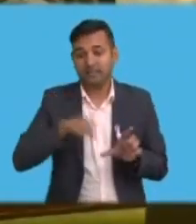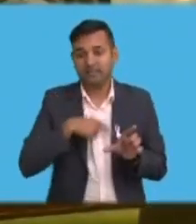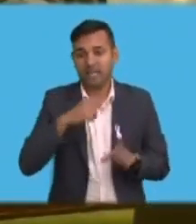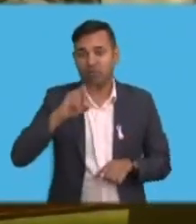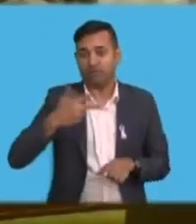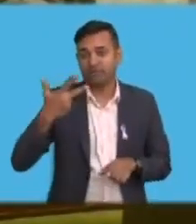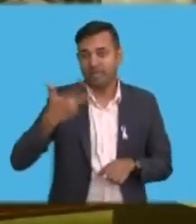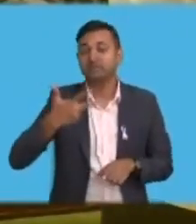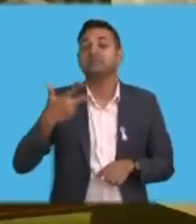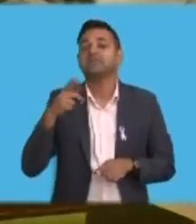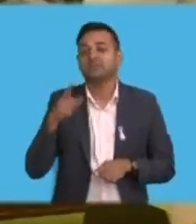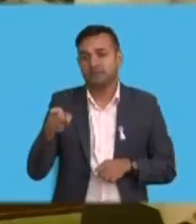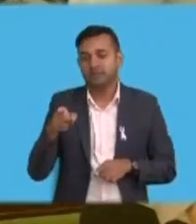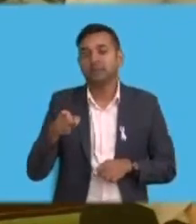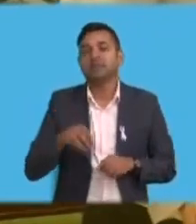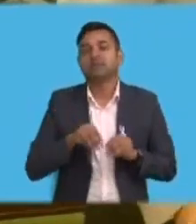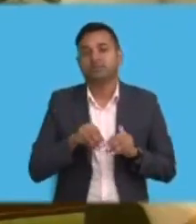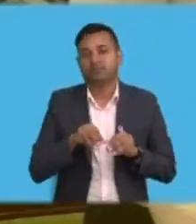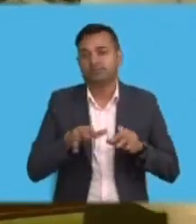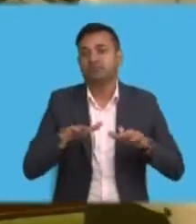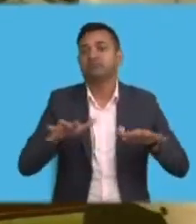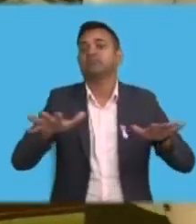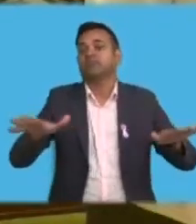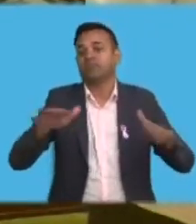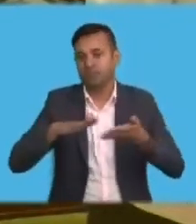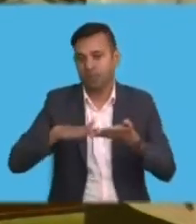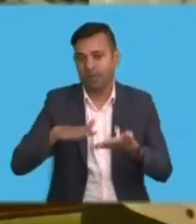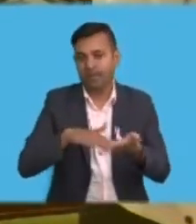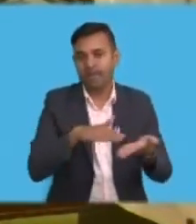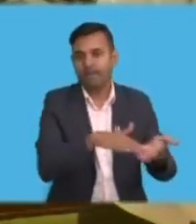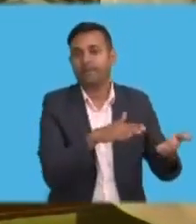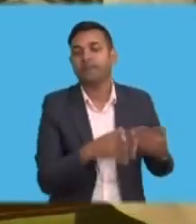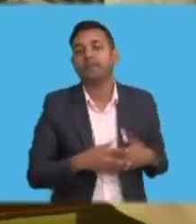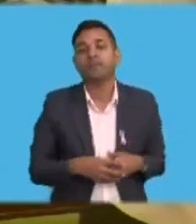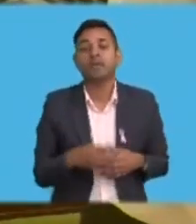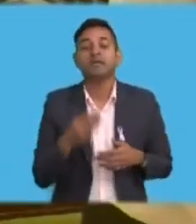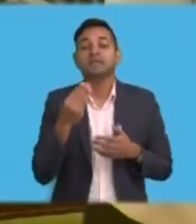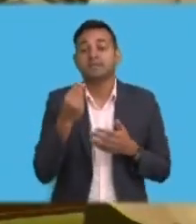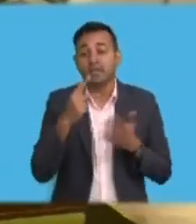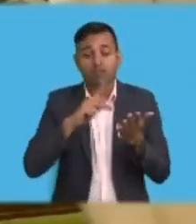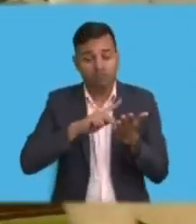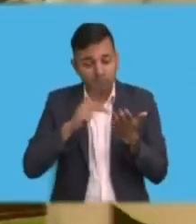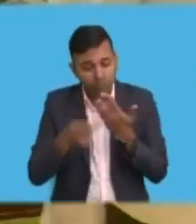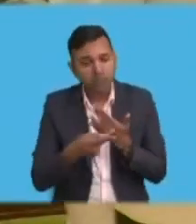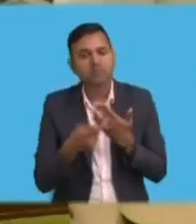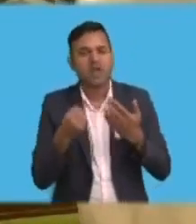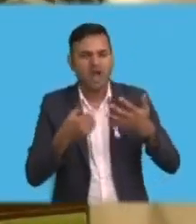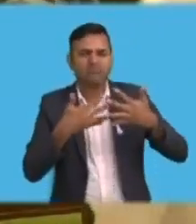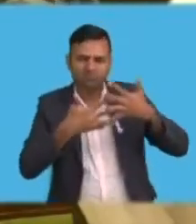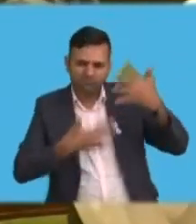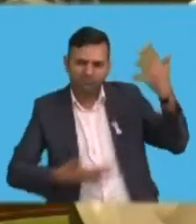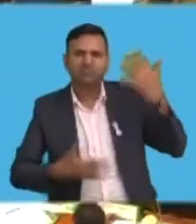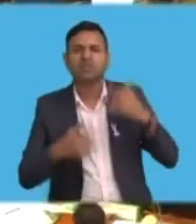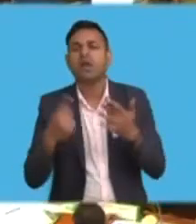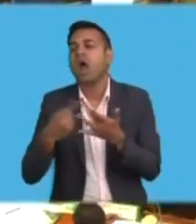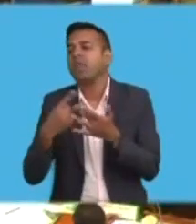divisions. Madam Speaker, these are some, and like I said, I will address the rest in my ministerial statement. Thank you.